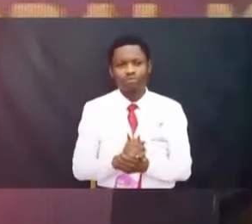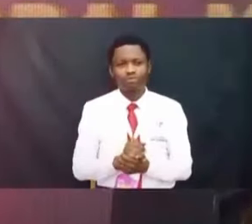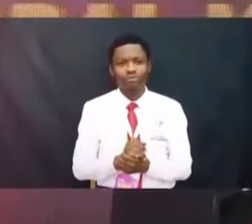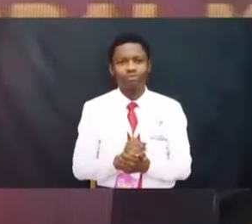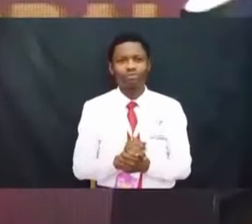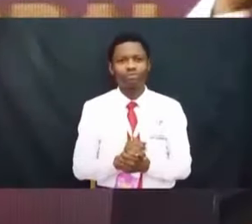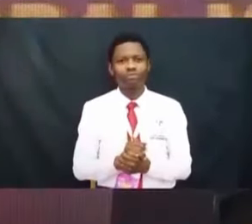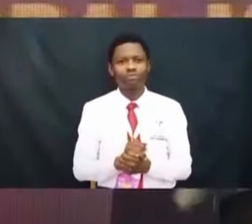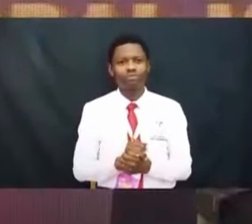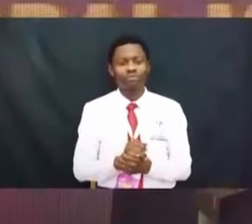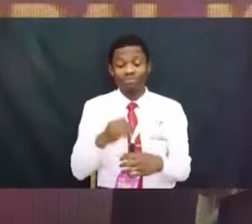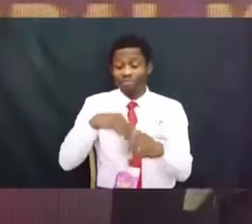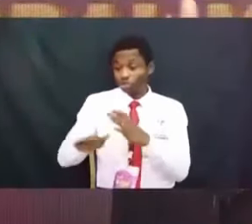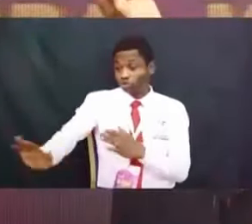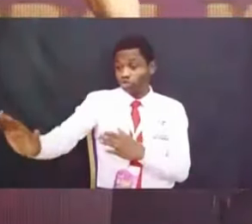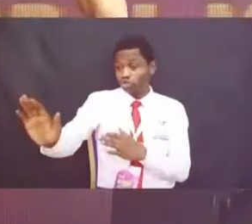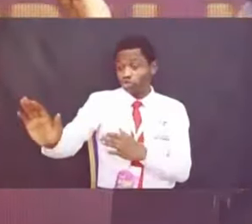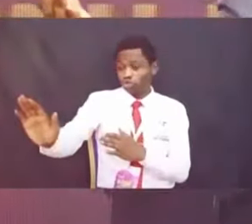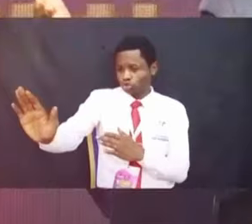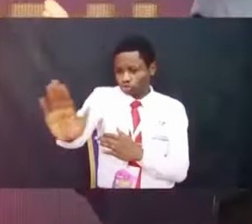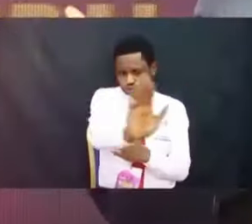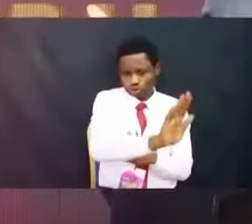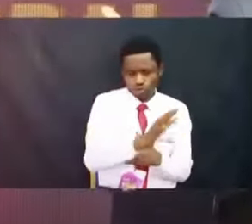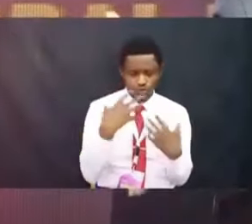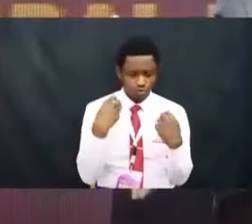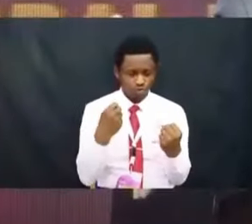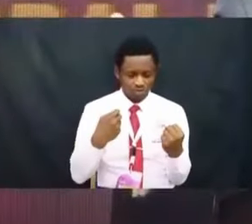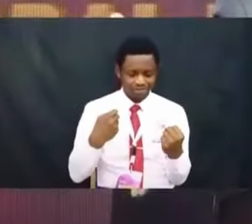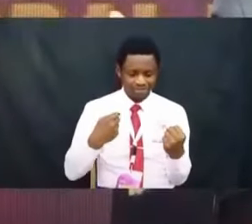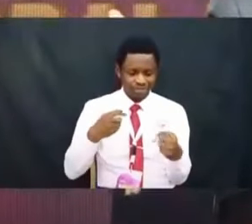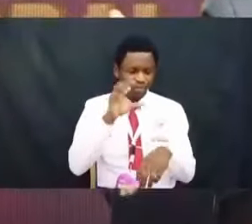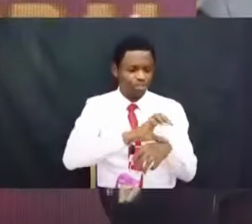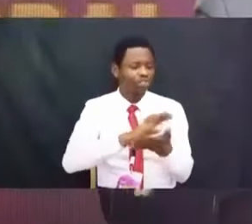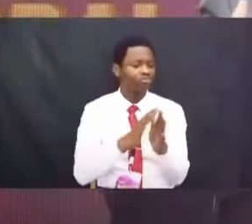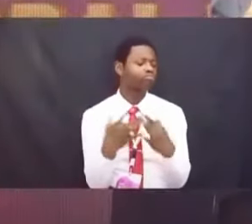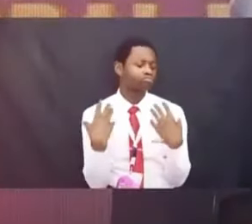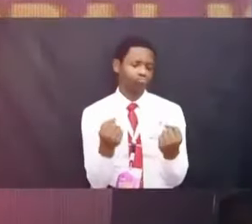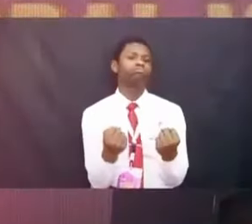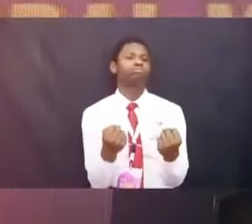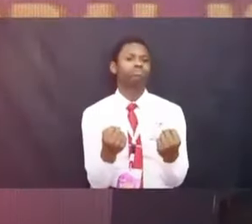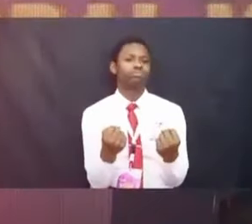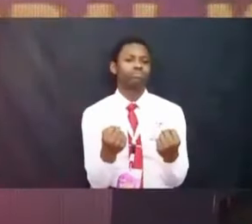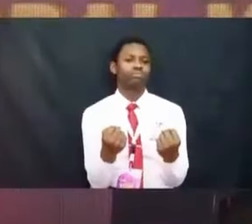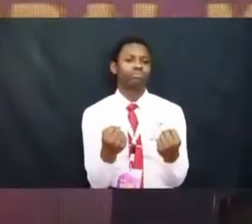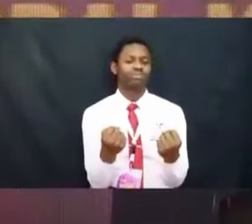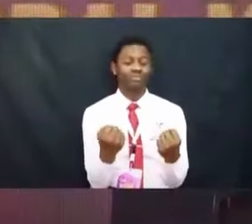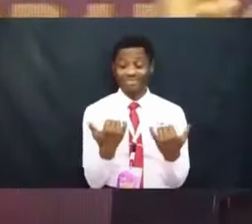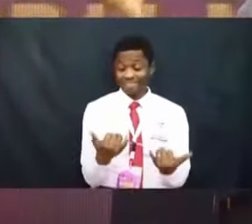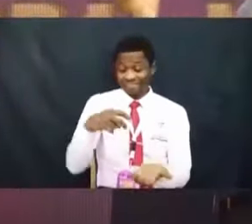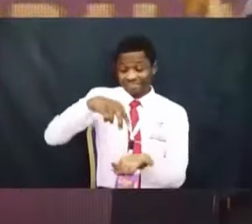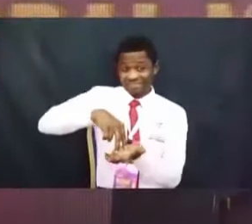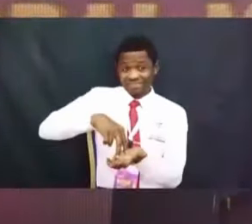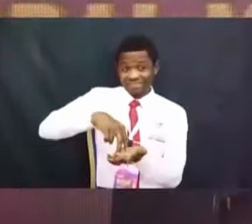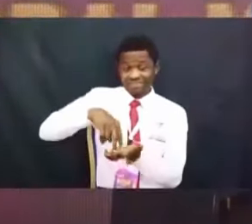It is in their strength we find strength. Now that I've come to stand here to